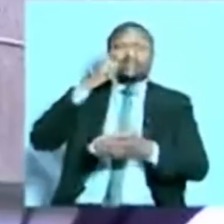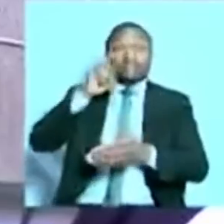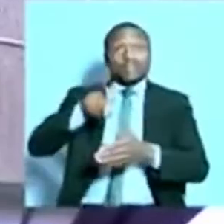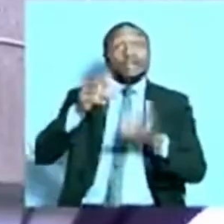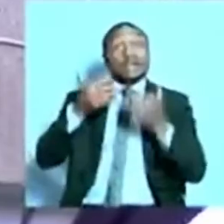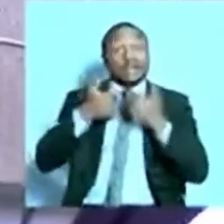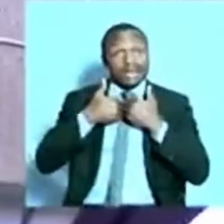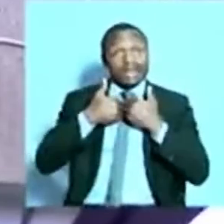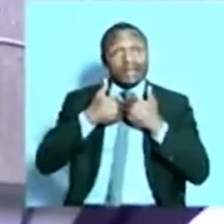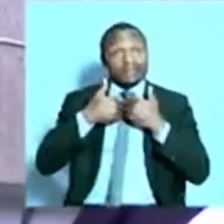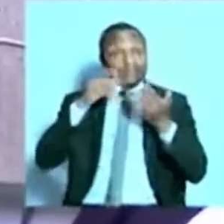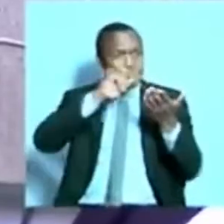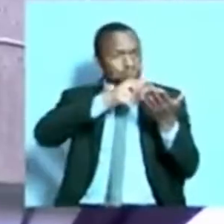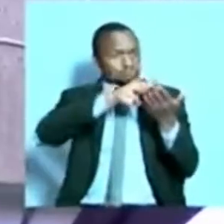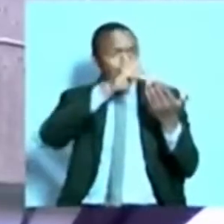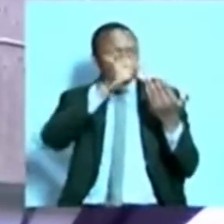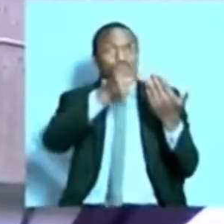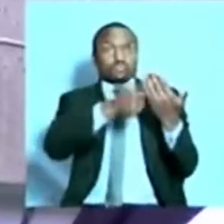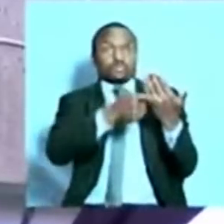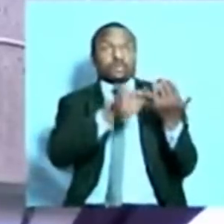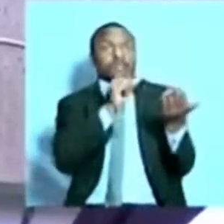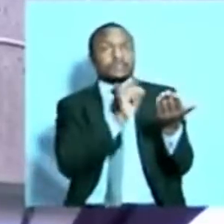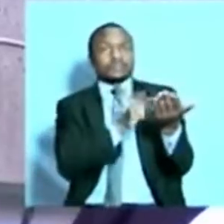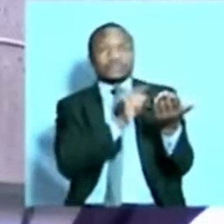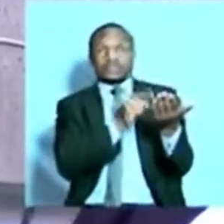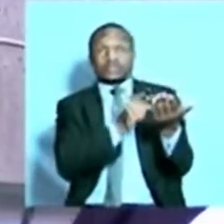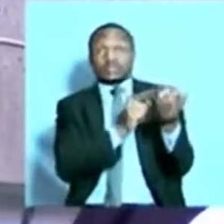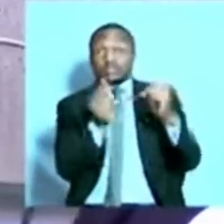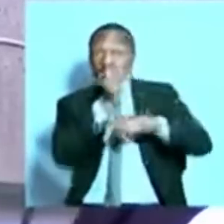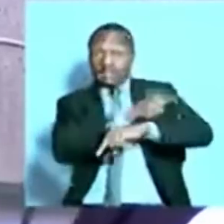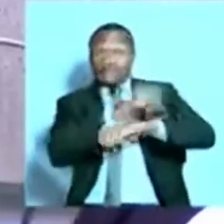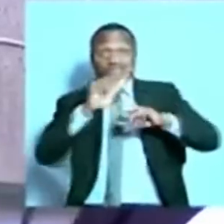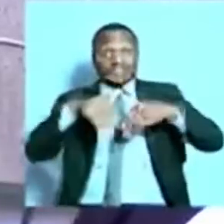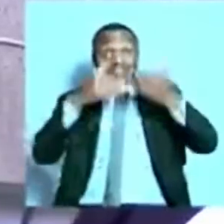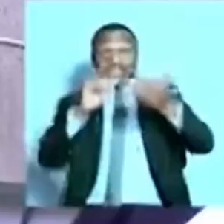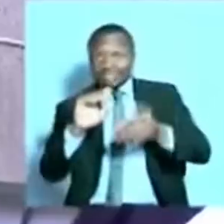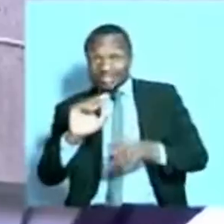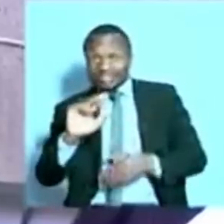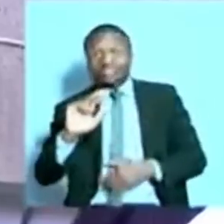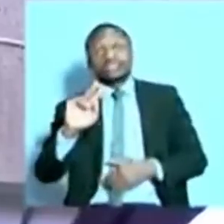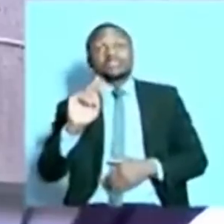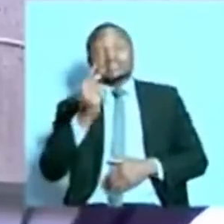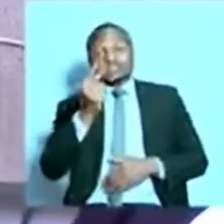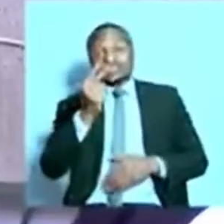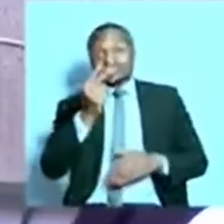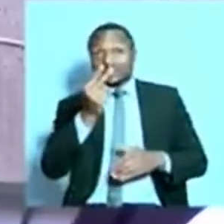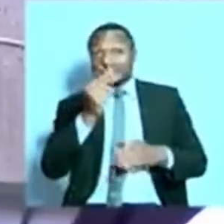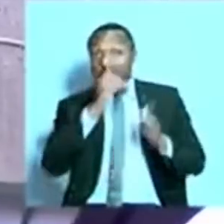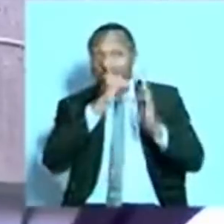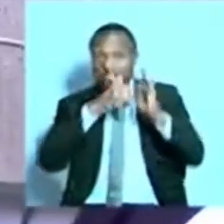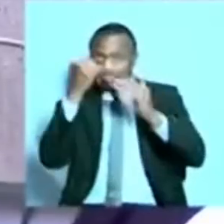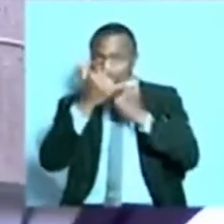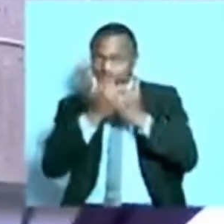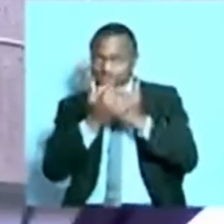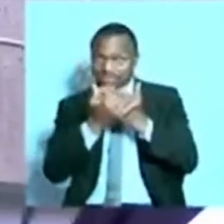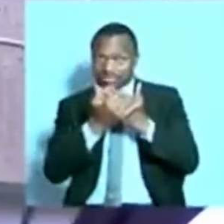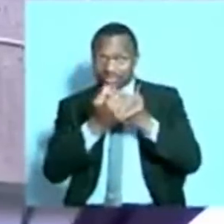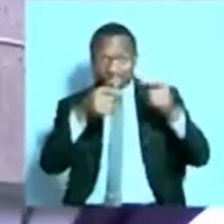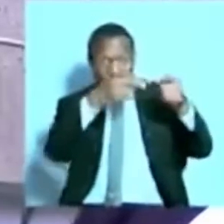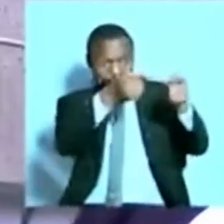schedule today issued on the 1st July. And Madam Speaker, on this schedule, groups